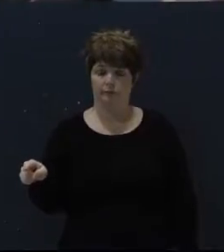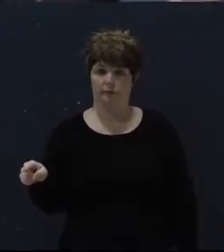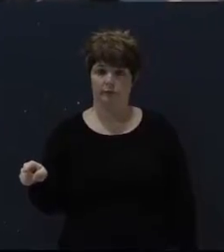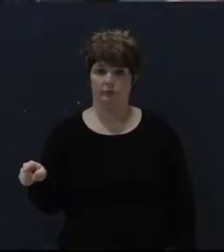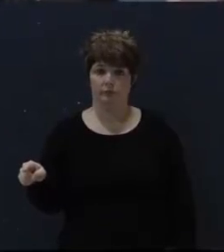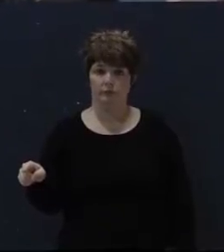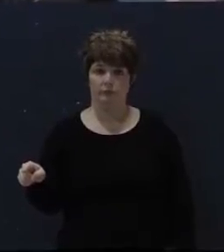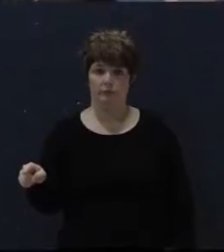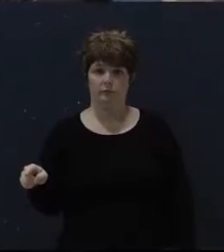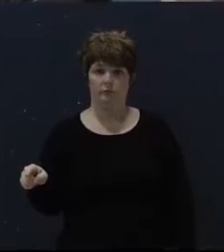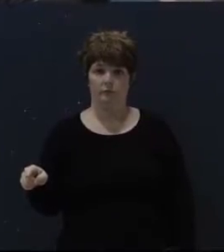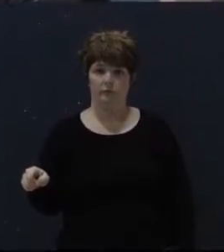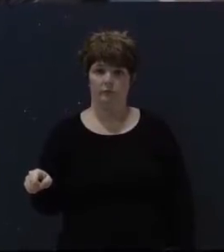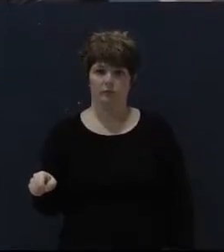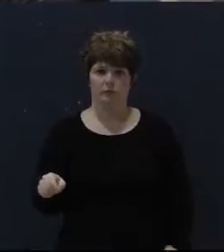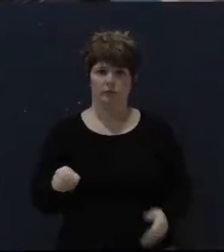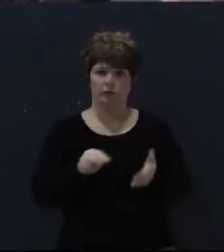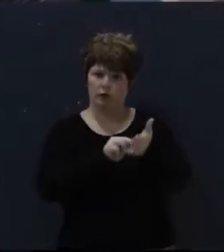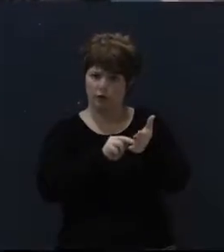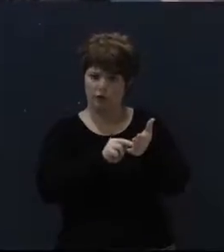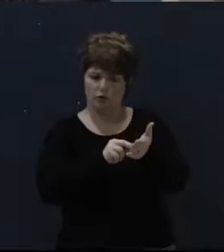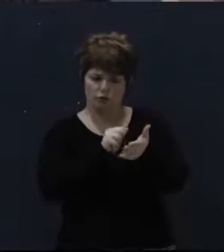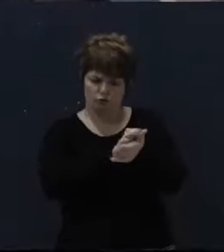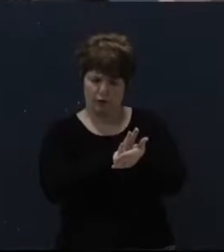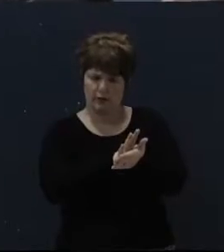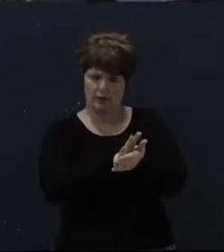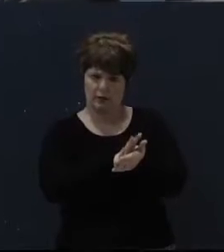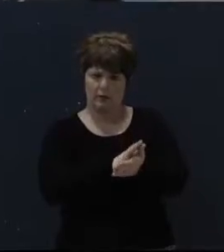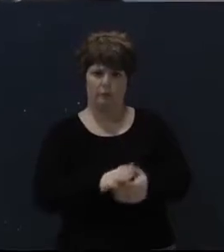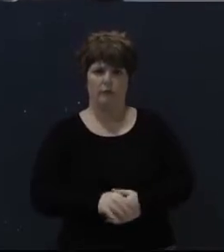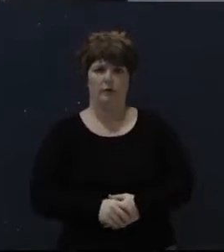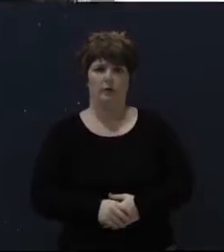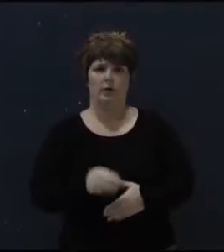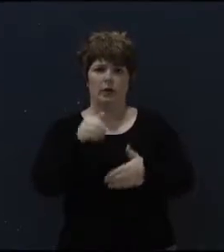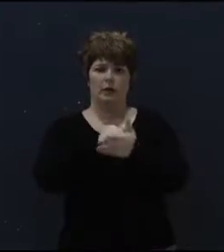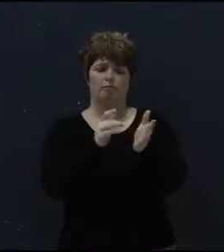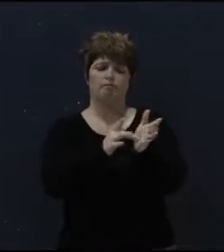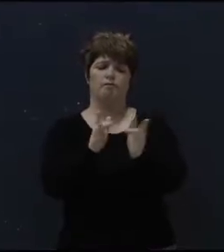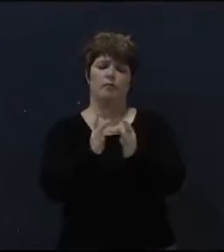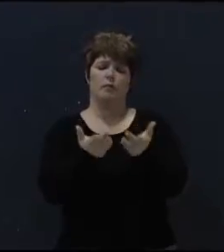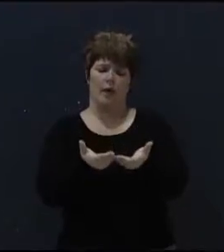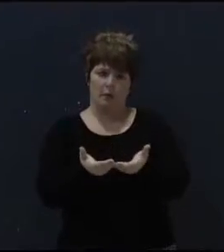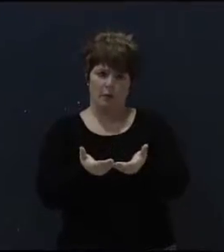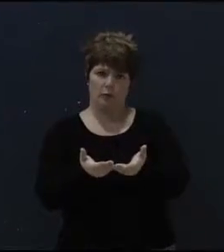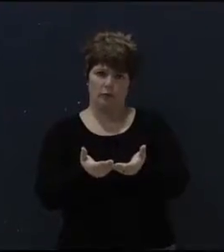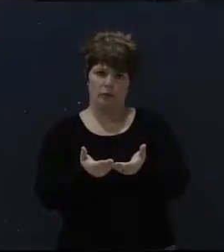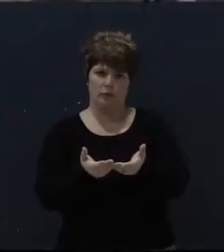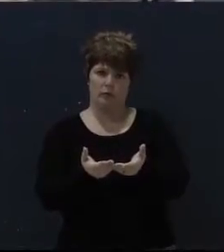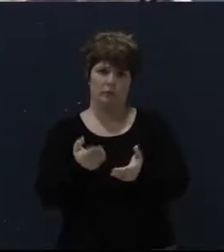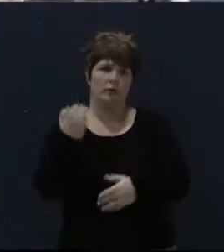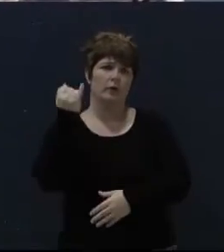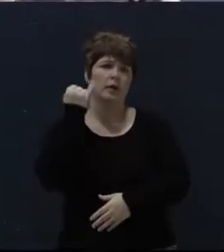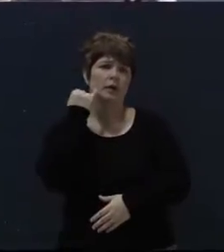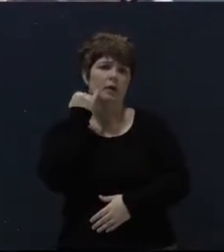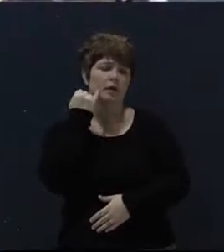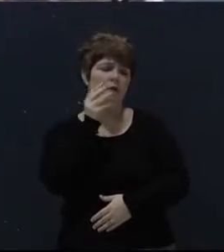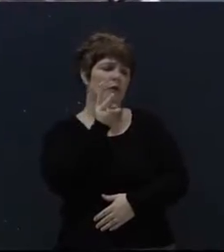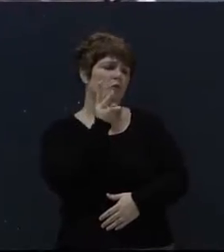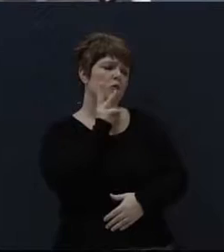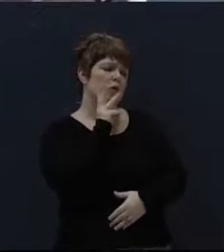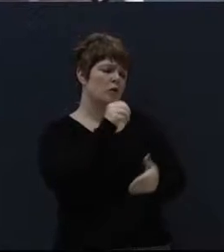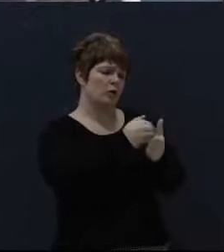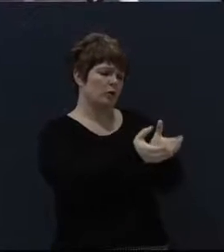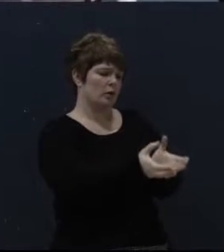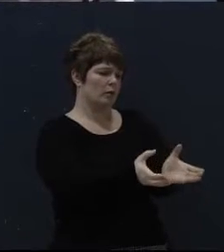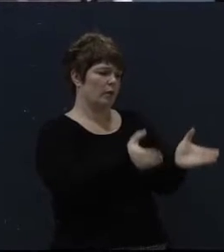Let me give you, you got your notes? Write this in your notes. In the Bible, if it's water in a basin